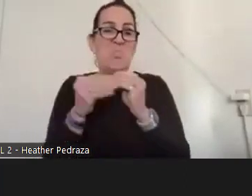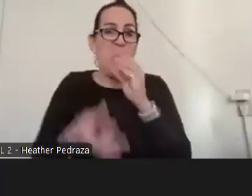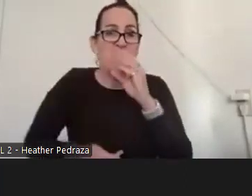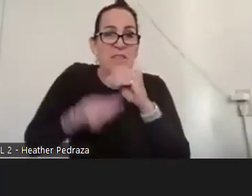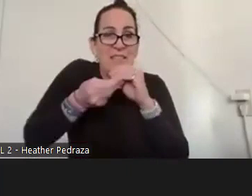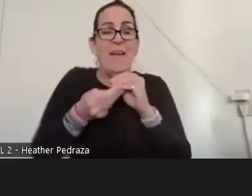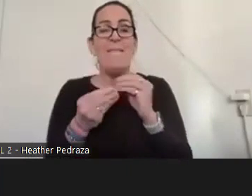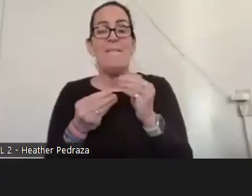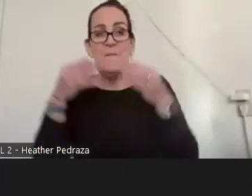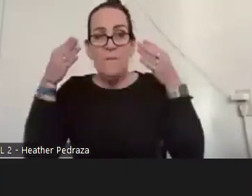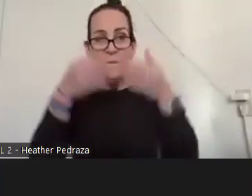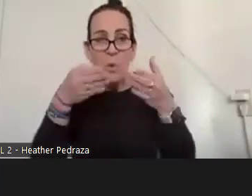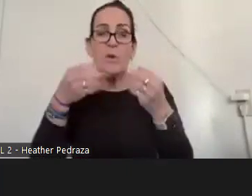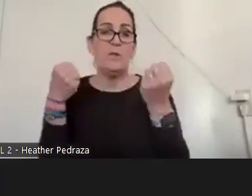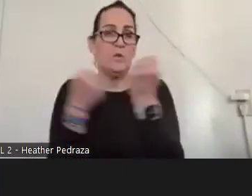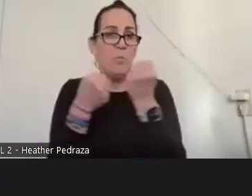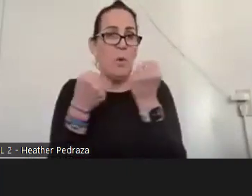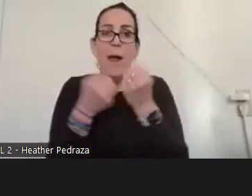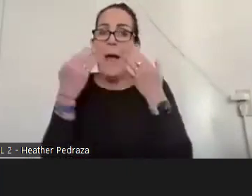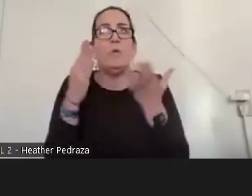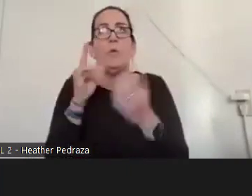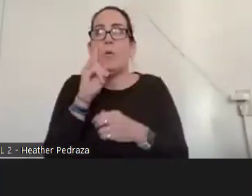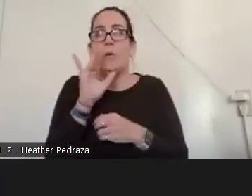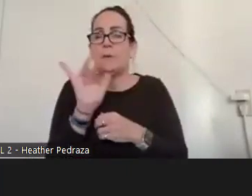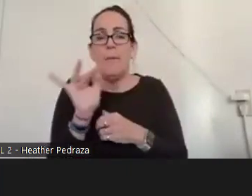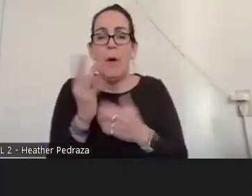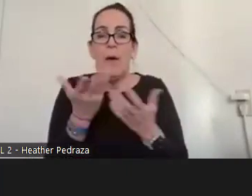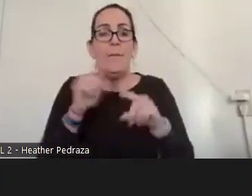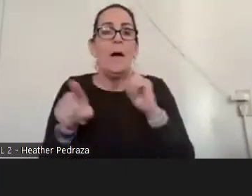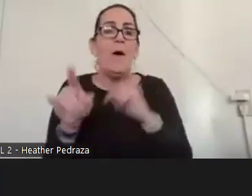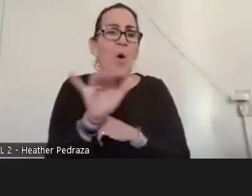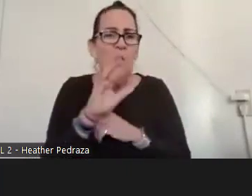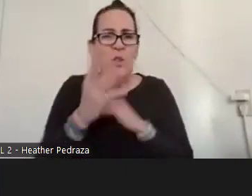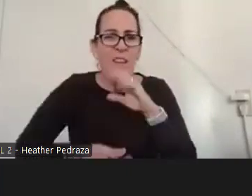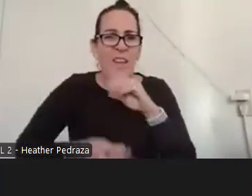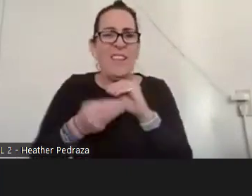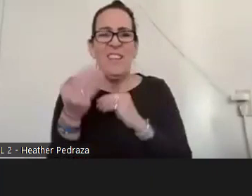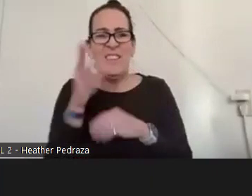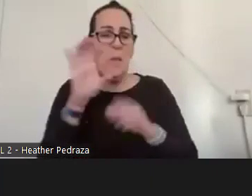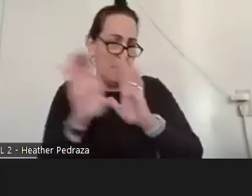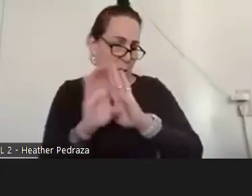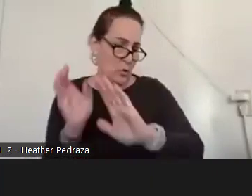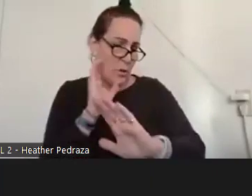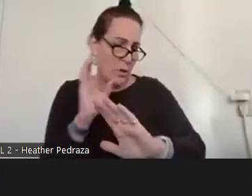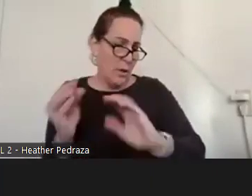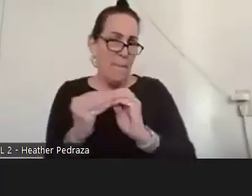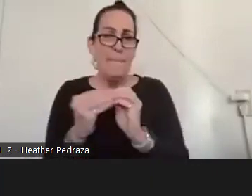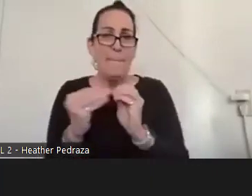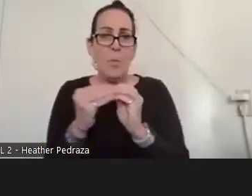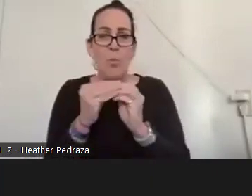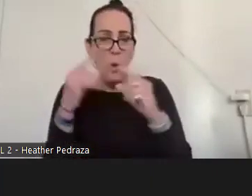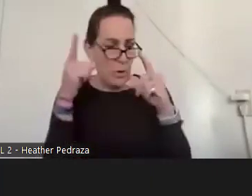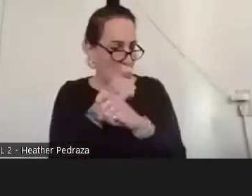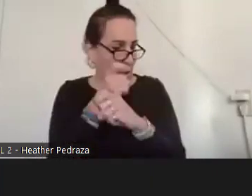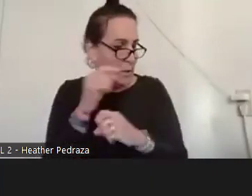or support, I don't know what this would look like so that, and of course, the picture's getting even more complicated with counties. And I'll talk about this when I'm doing